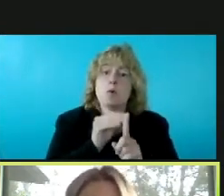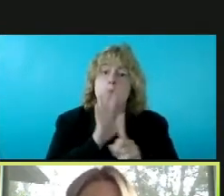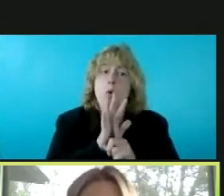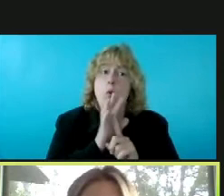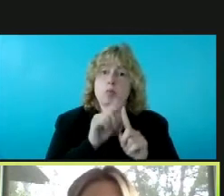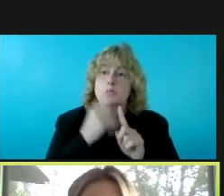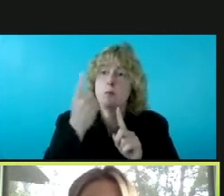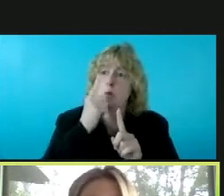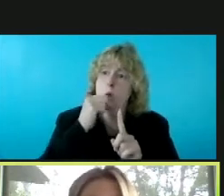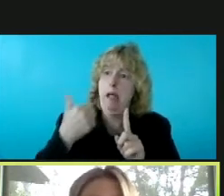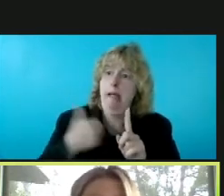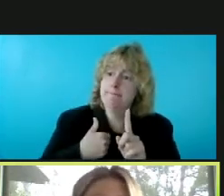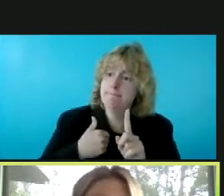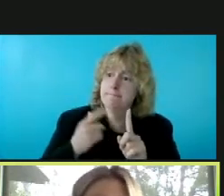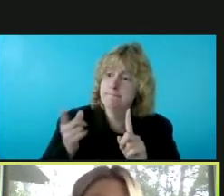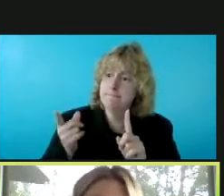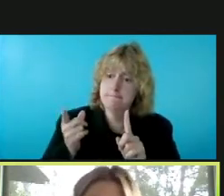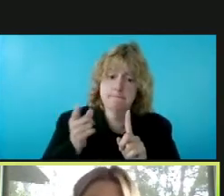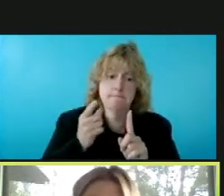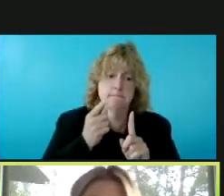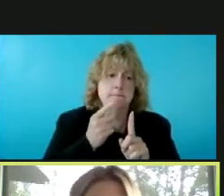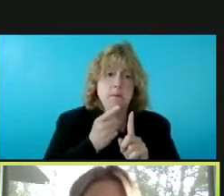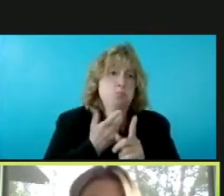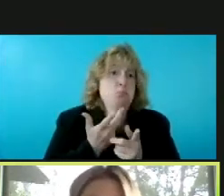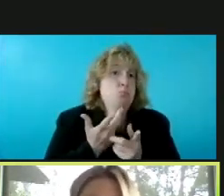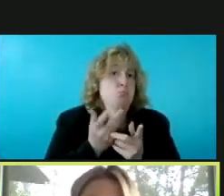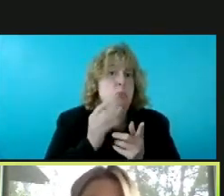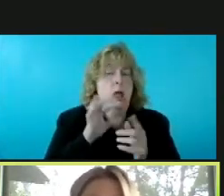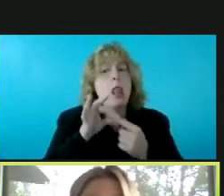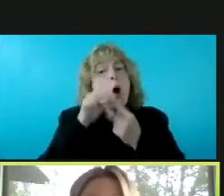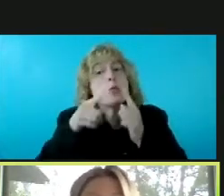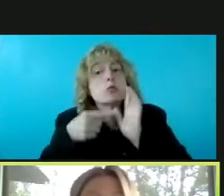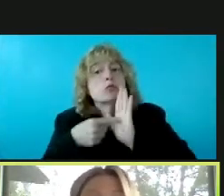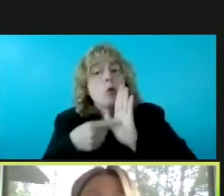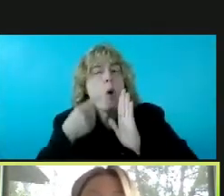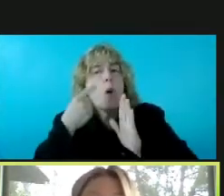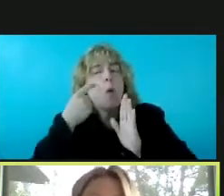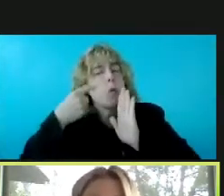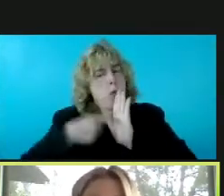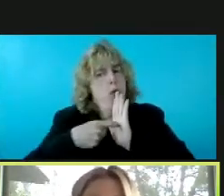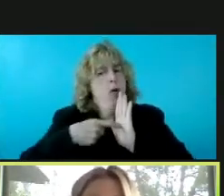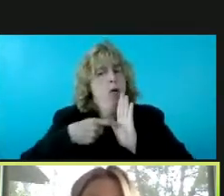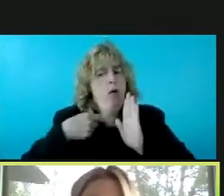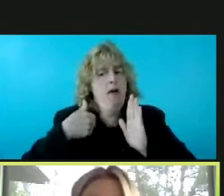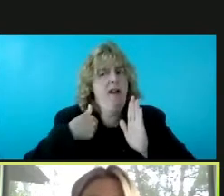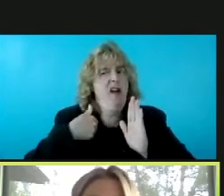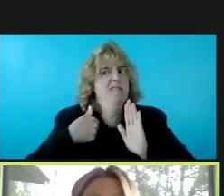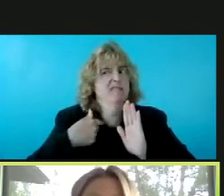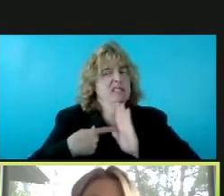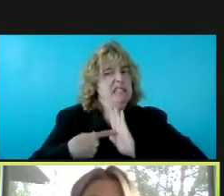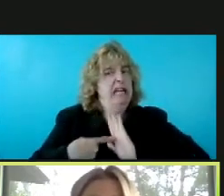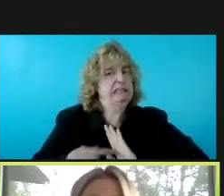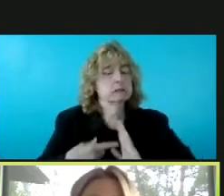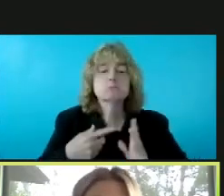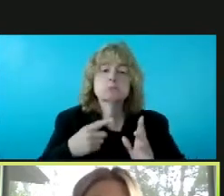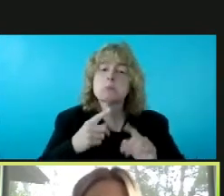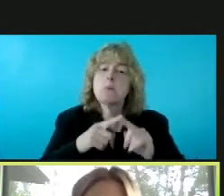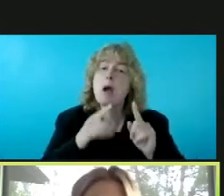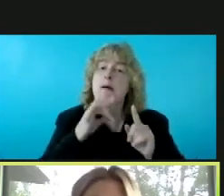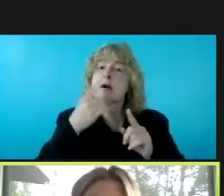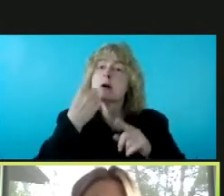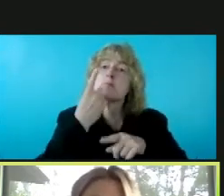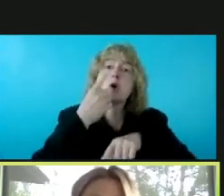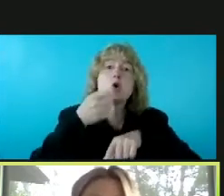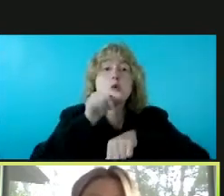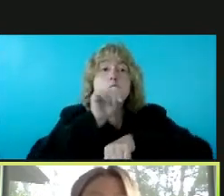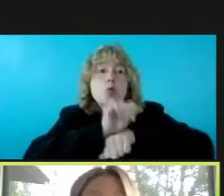you start to show symptoms. So if you had an exposure at work or something like that, it's very important that you still continue to monitor yourself